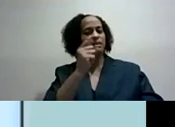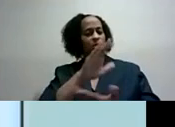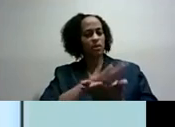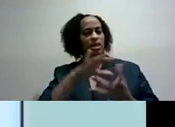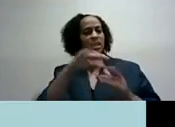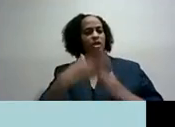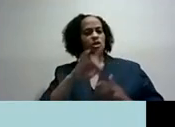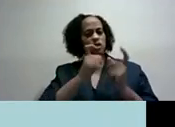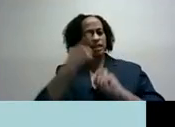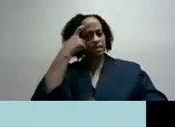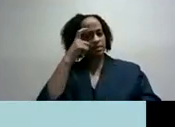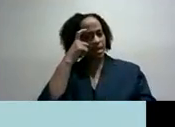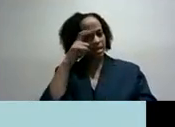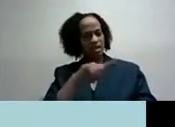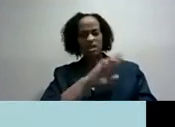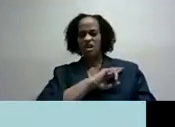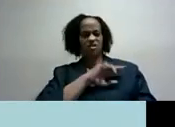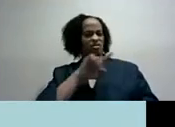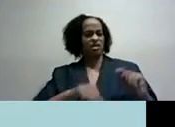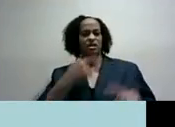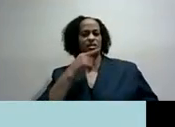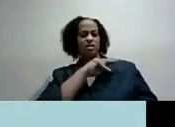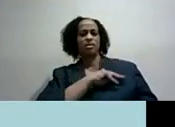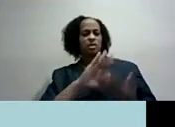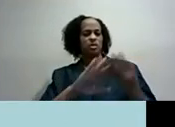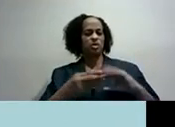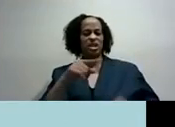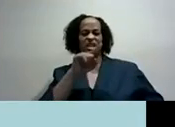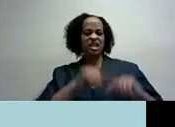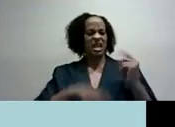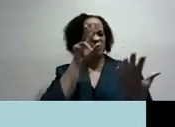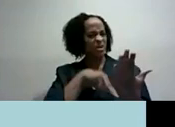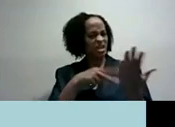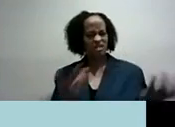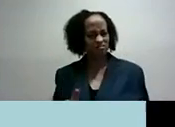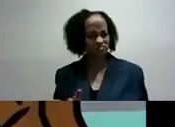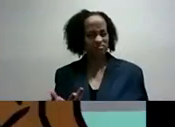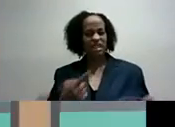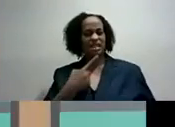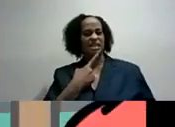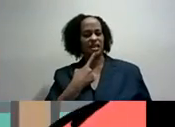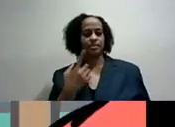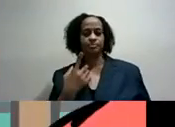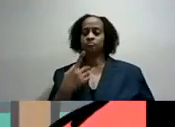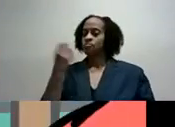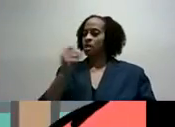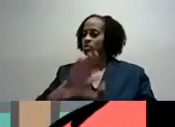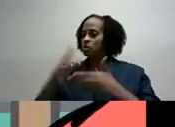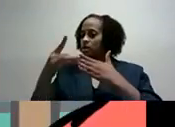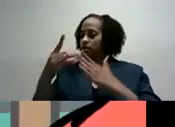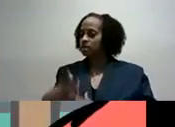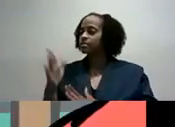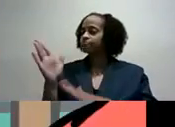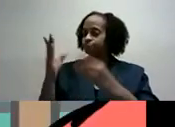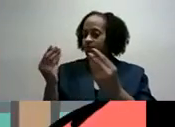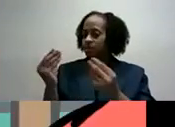his mind. "Ricardo can't tell the mission story because he can't read," they said. The Sabbath school leader gently